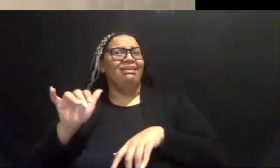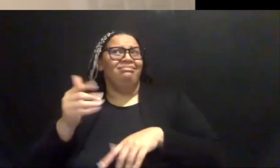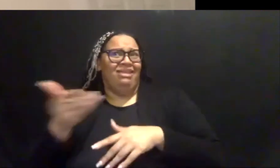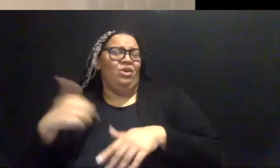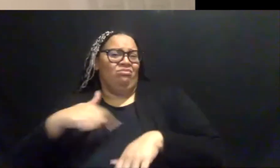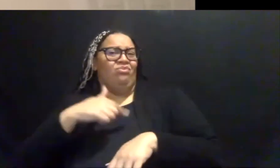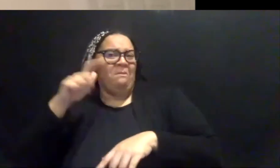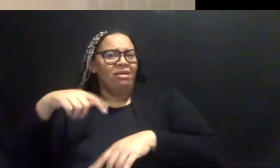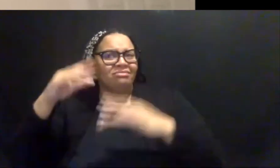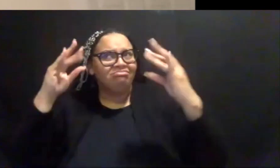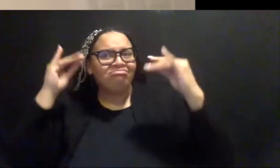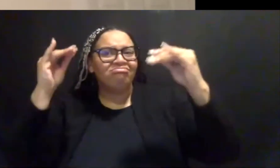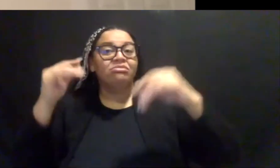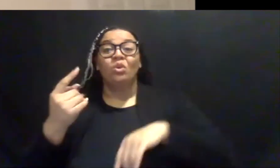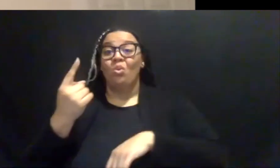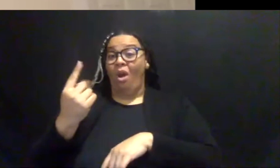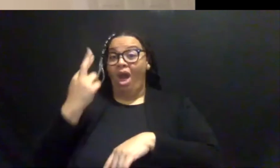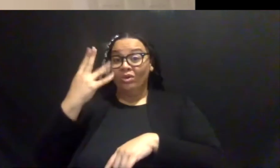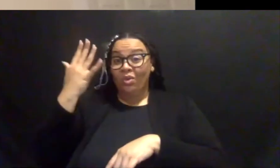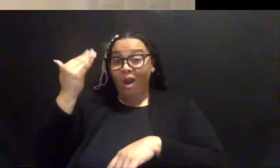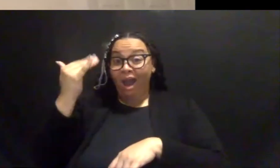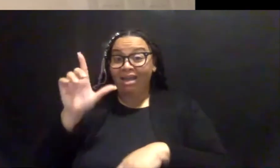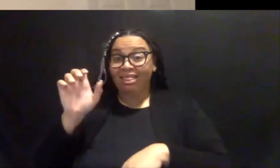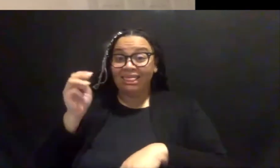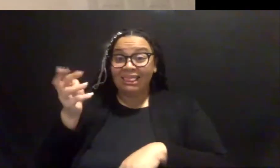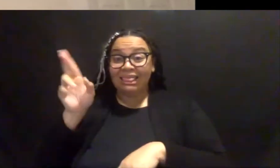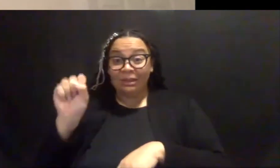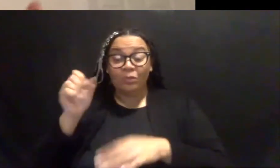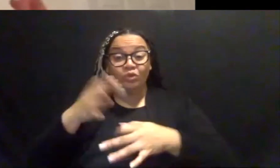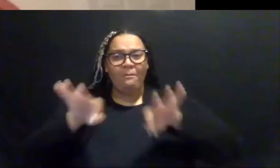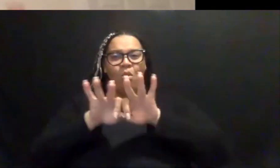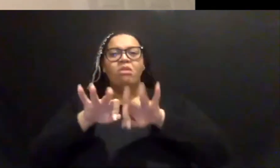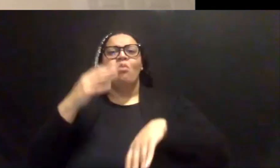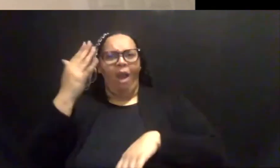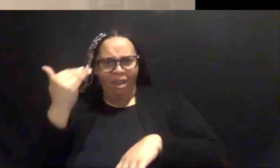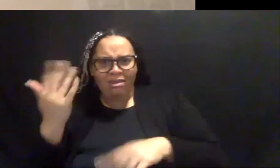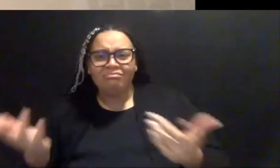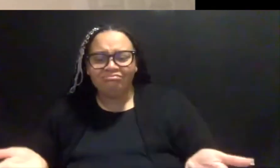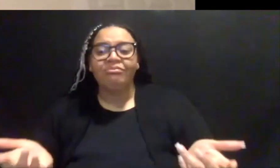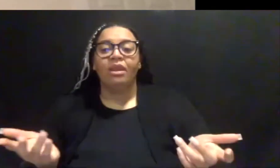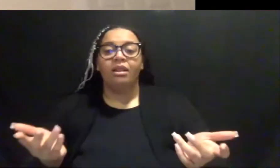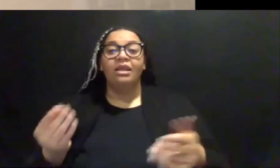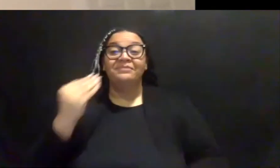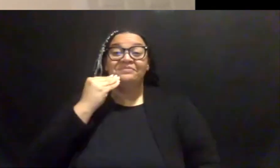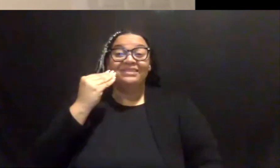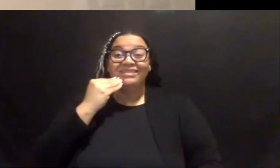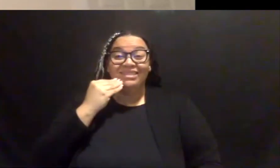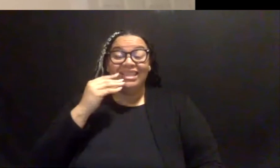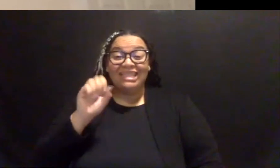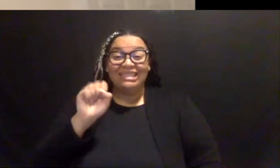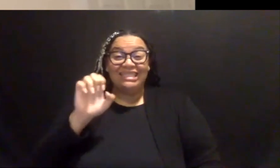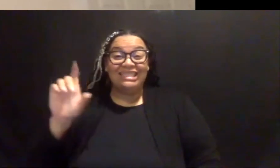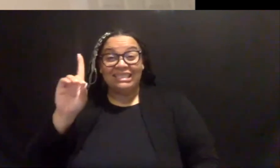one reason why lemurs are so important in particular, actually, is because by ingesting the seeds and passing them